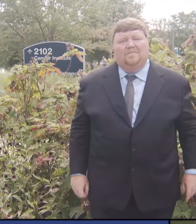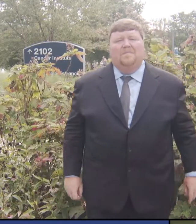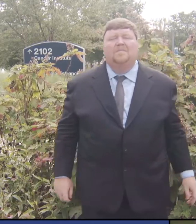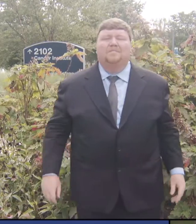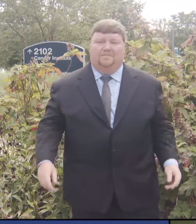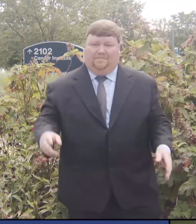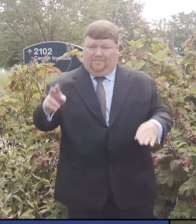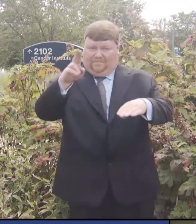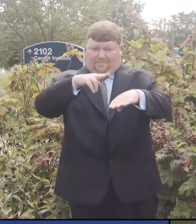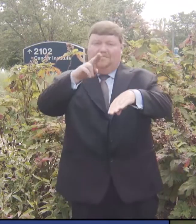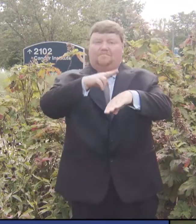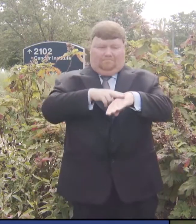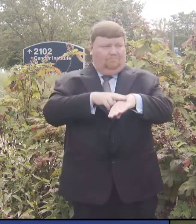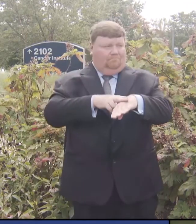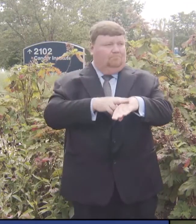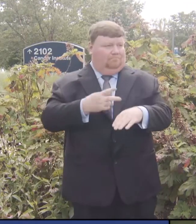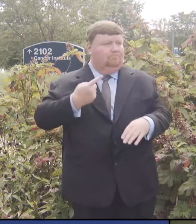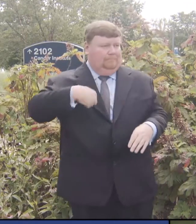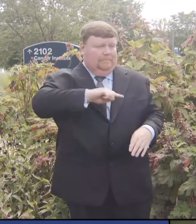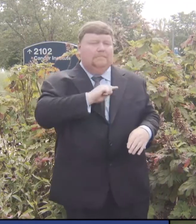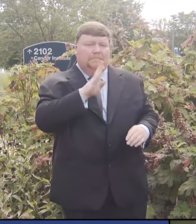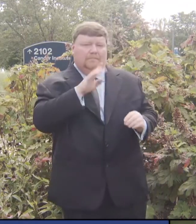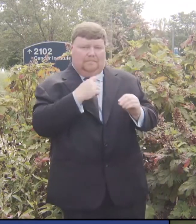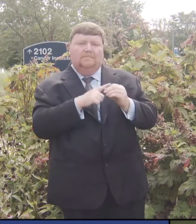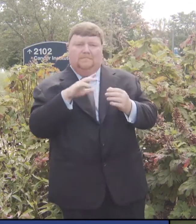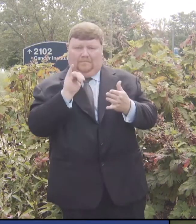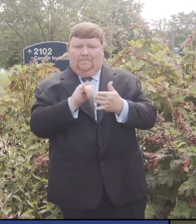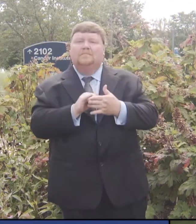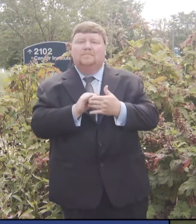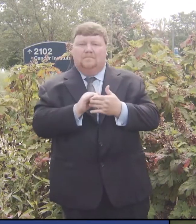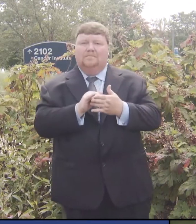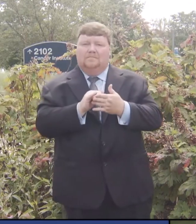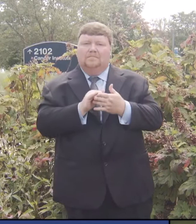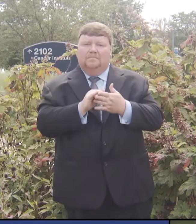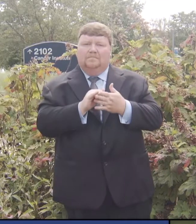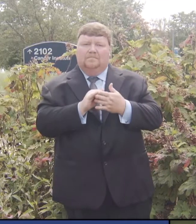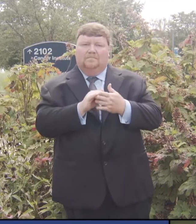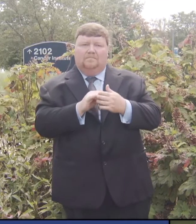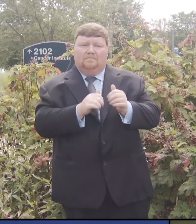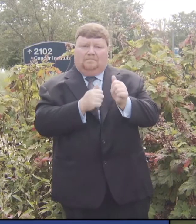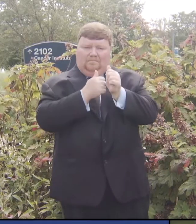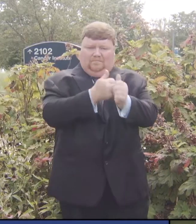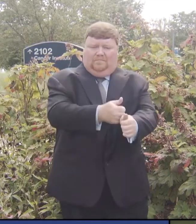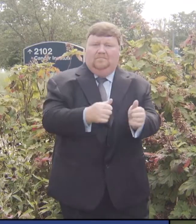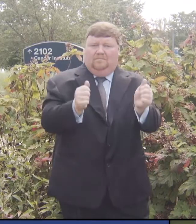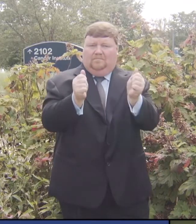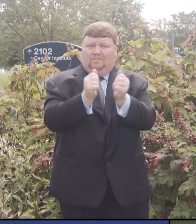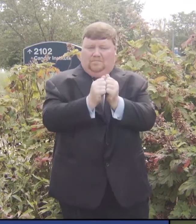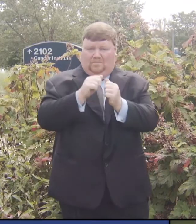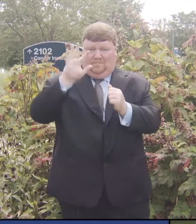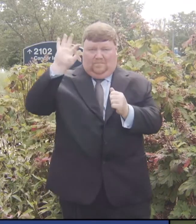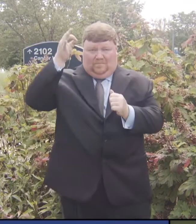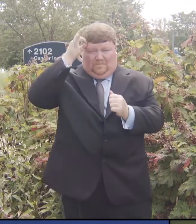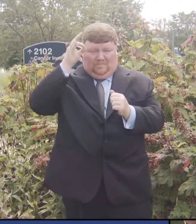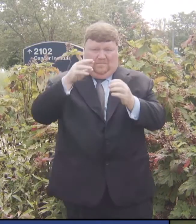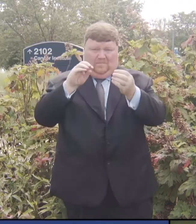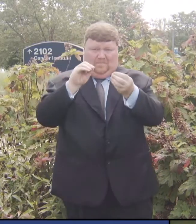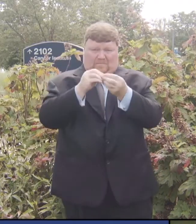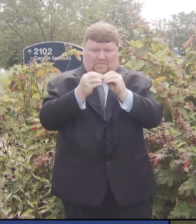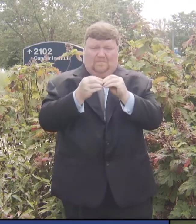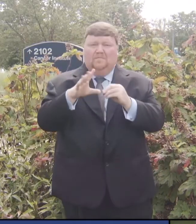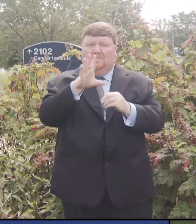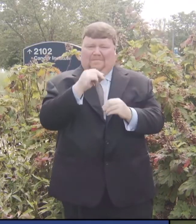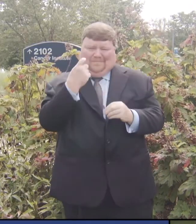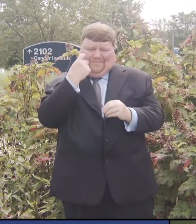So nationally, as we discussed previously, this is quite aligned with where we saw federal statistics to date, and even more recent studies